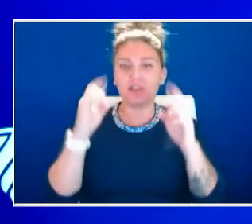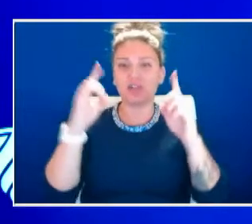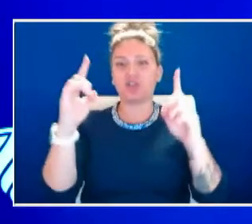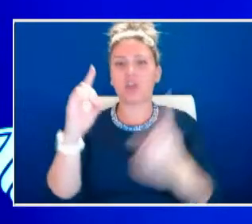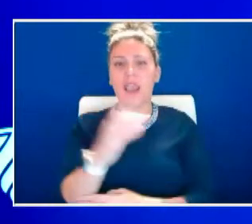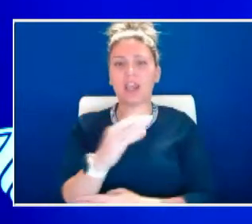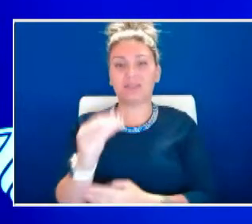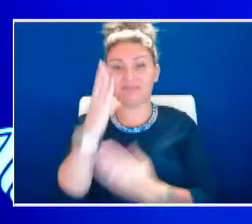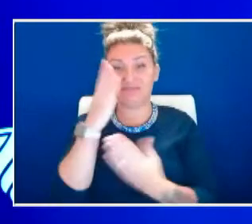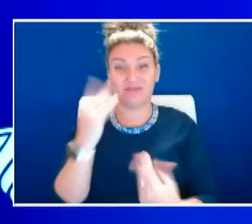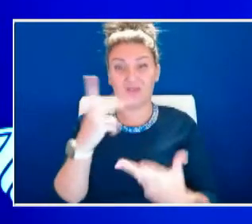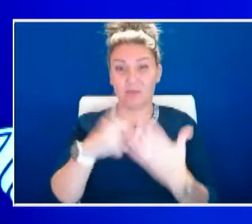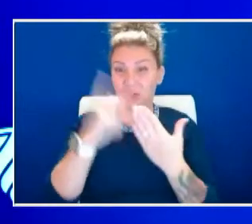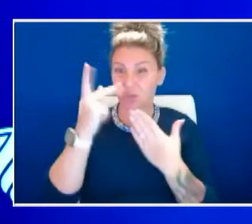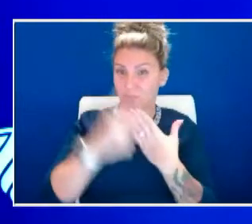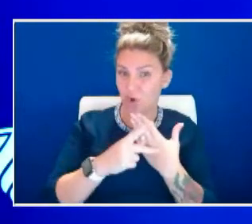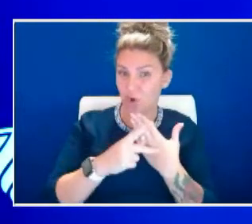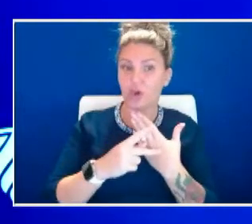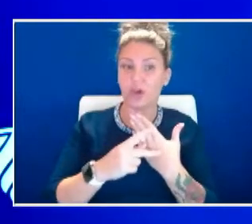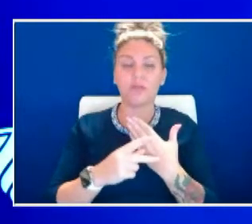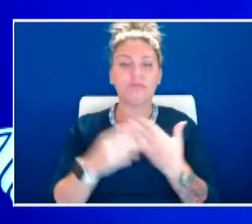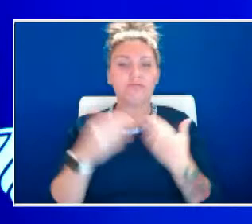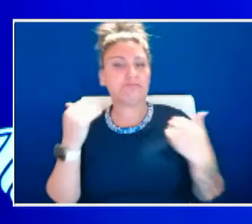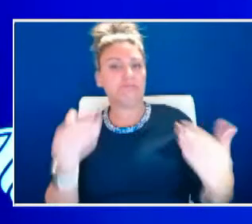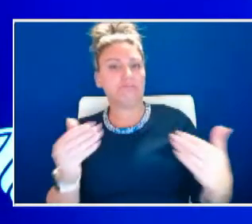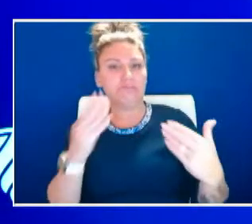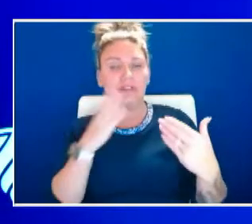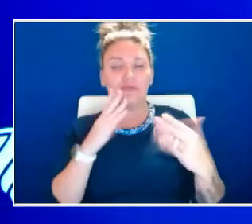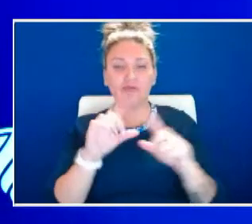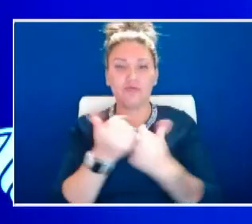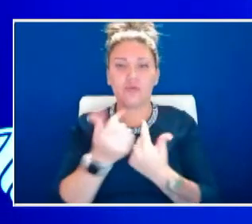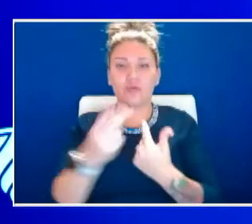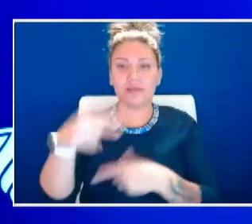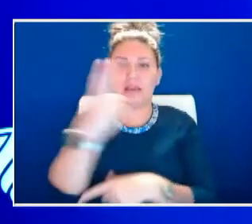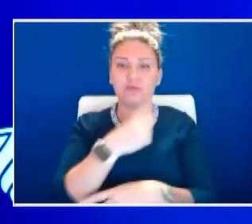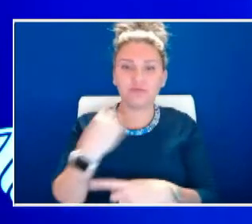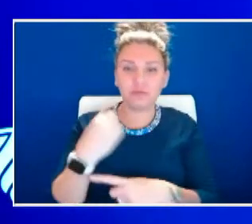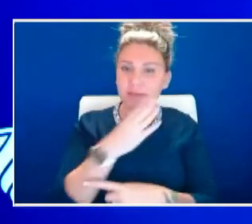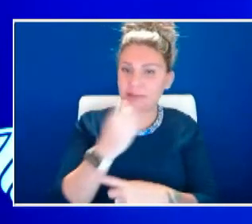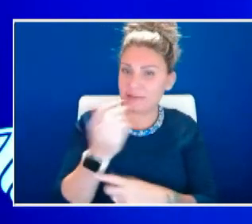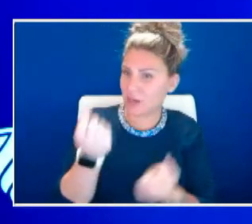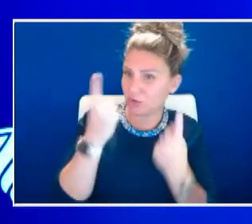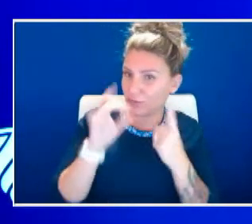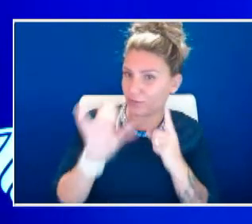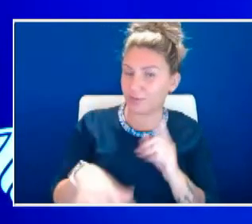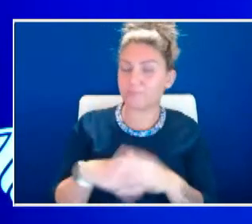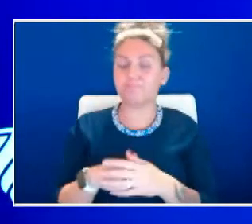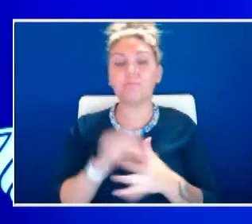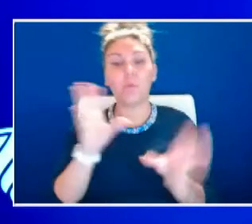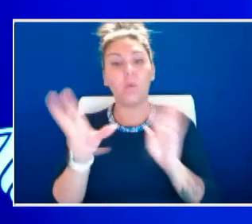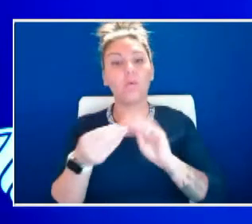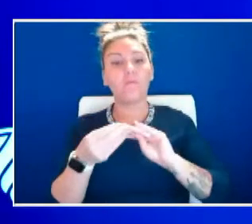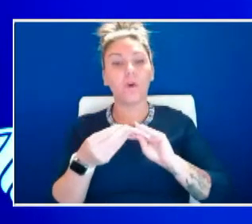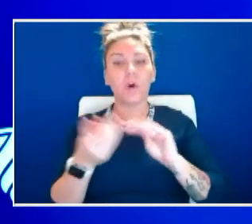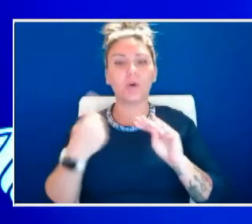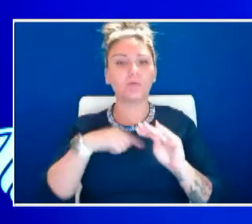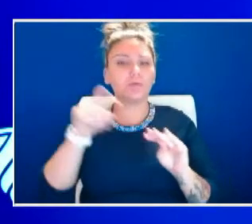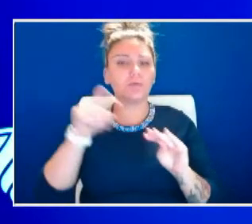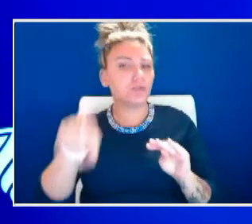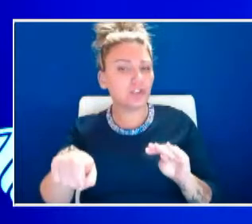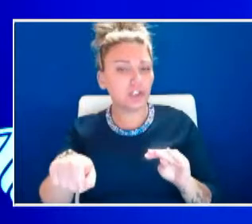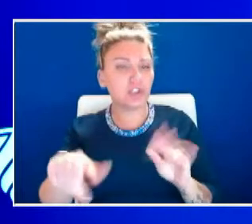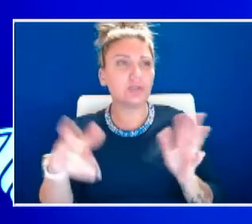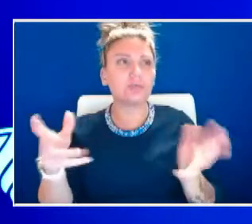information program to let those groups at highest risk know and understand that. But I think overall we should be quite